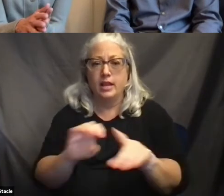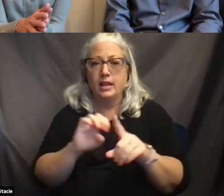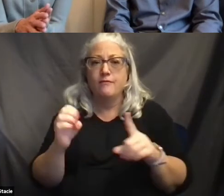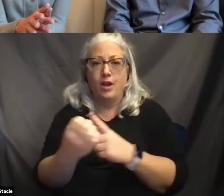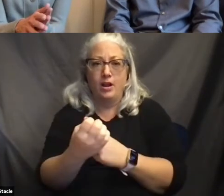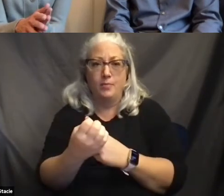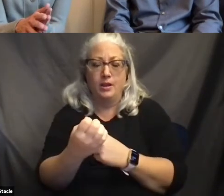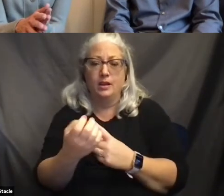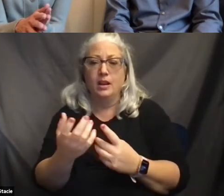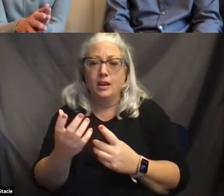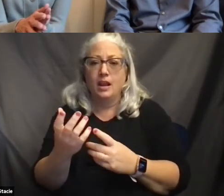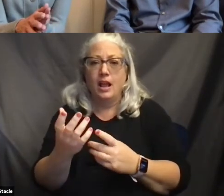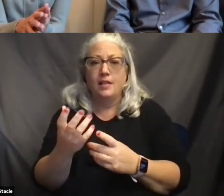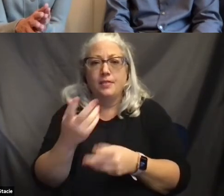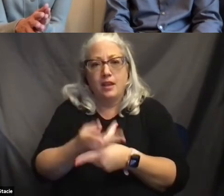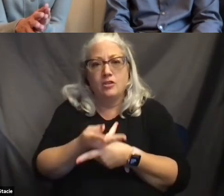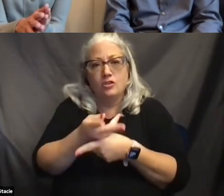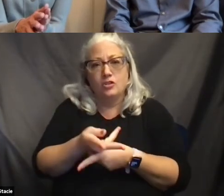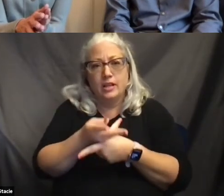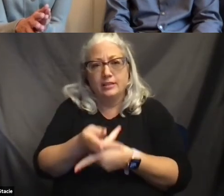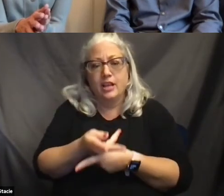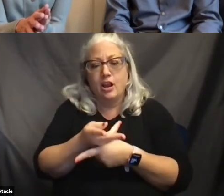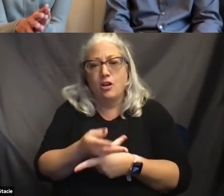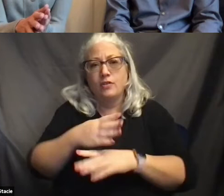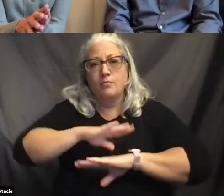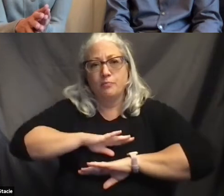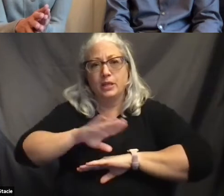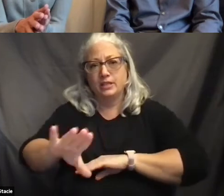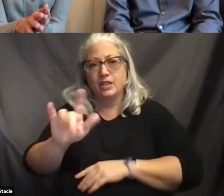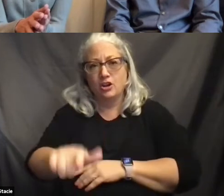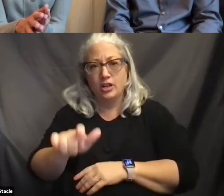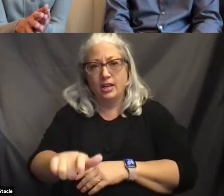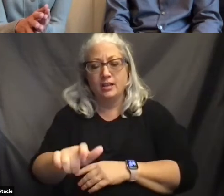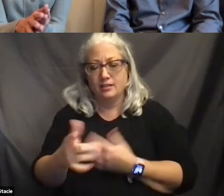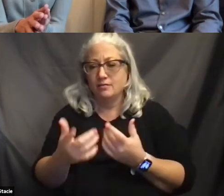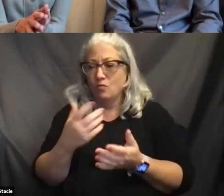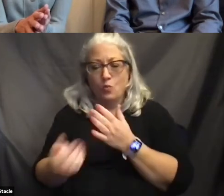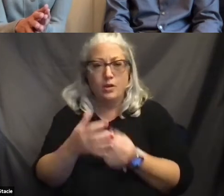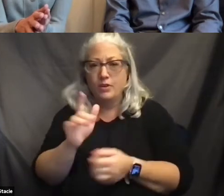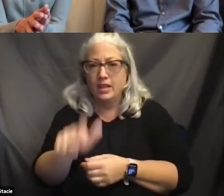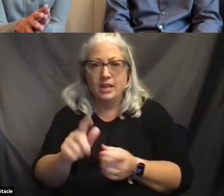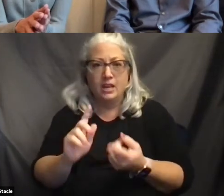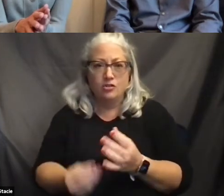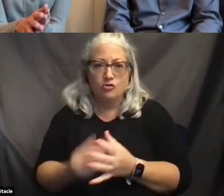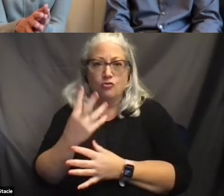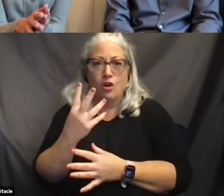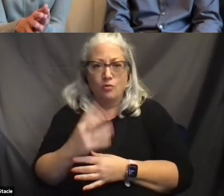much nurtures their needs and what they need to grow. That's